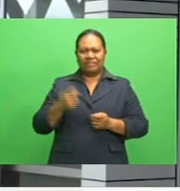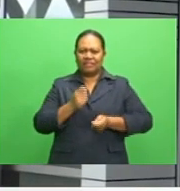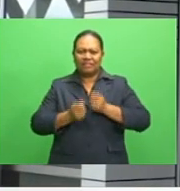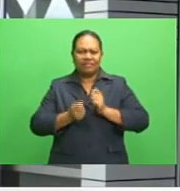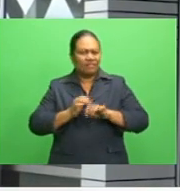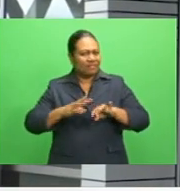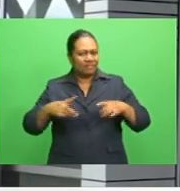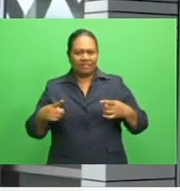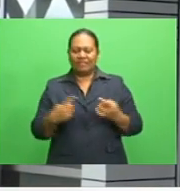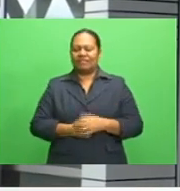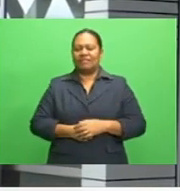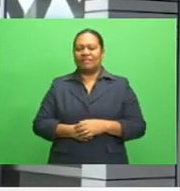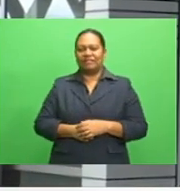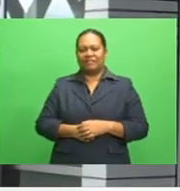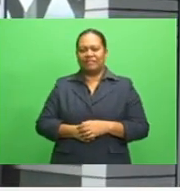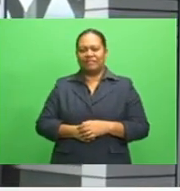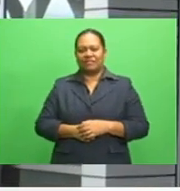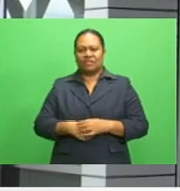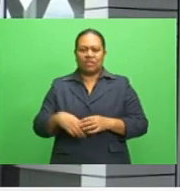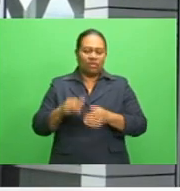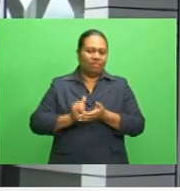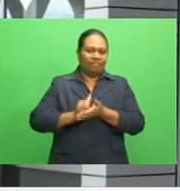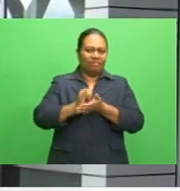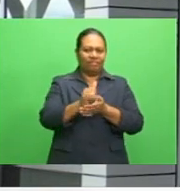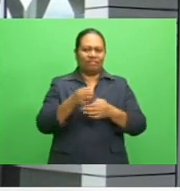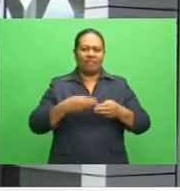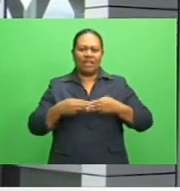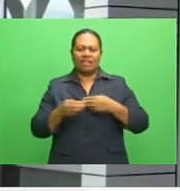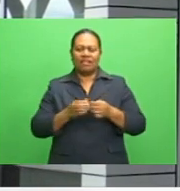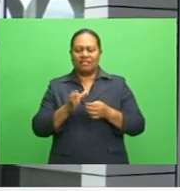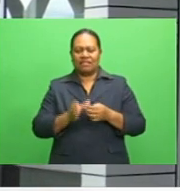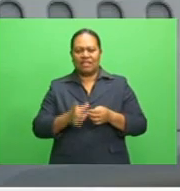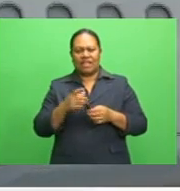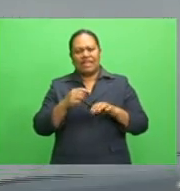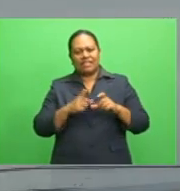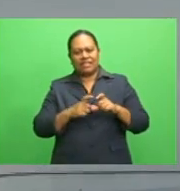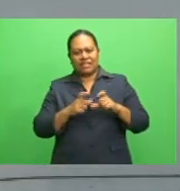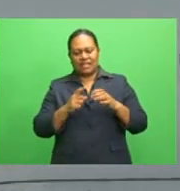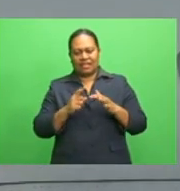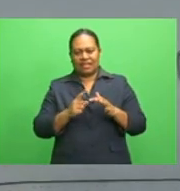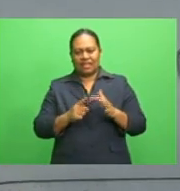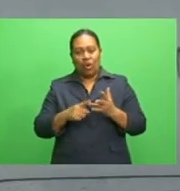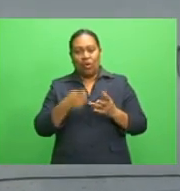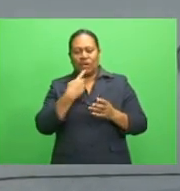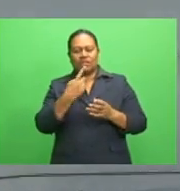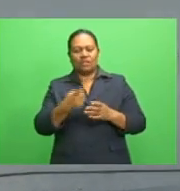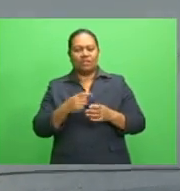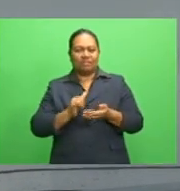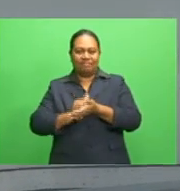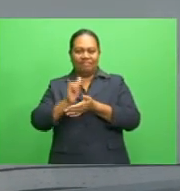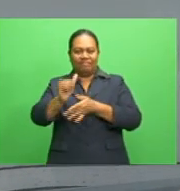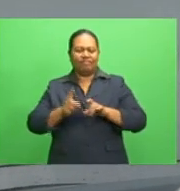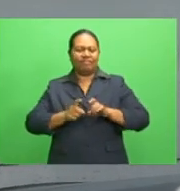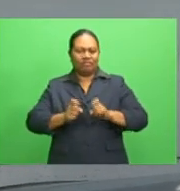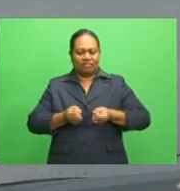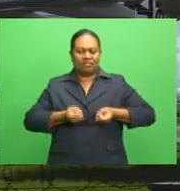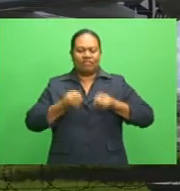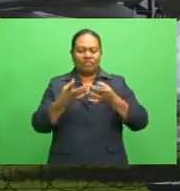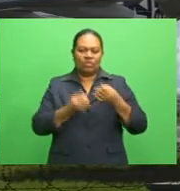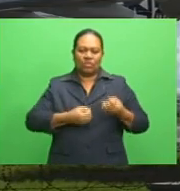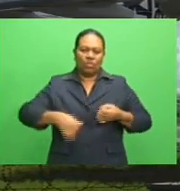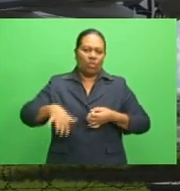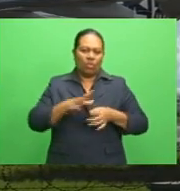and humanitarian aid. Fiji Airways Managing Director and CEO Andre Filion says the airline remains committed to dedicated